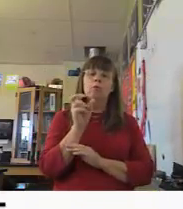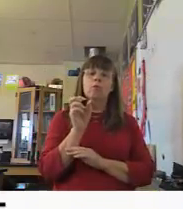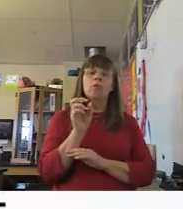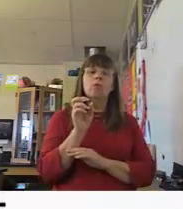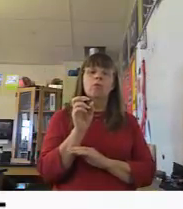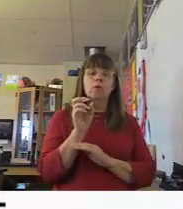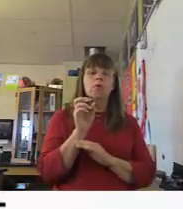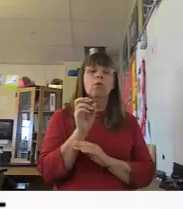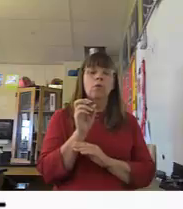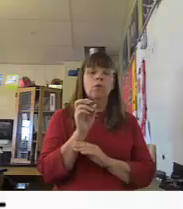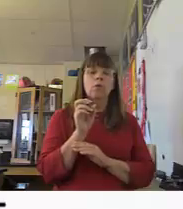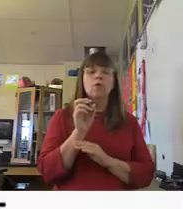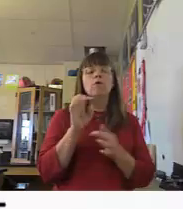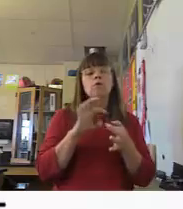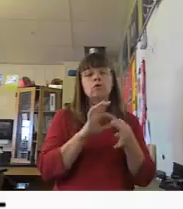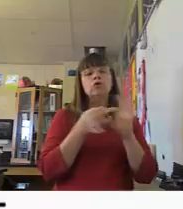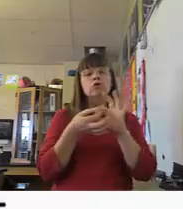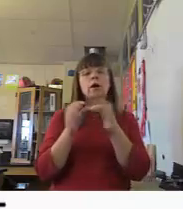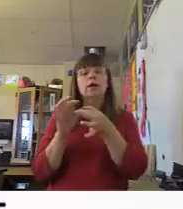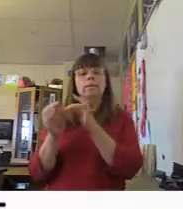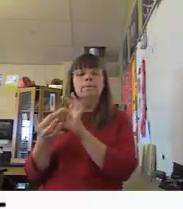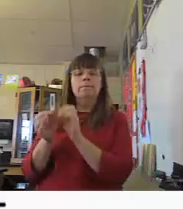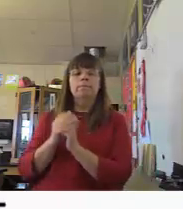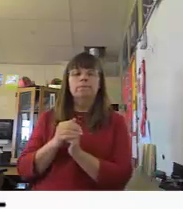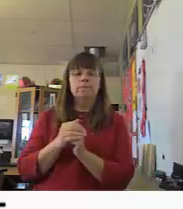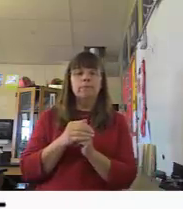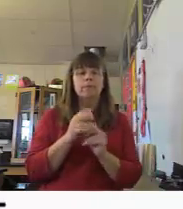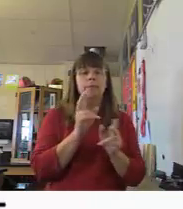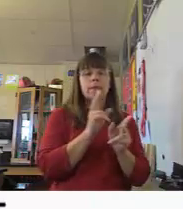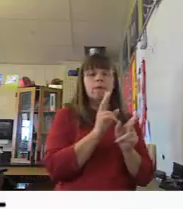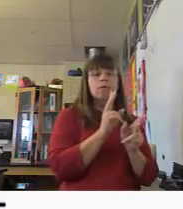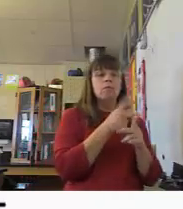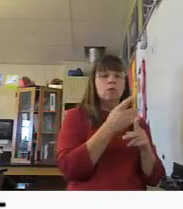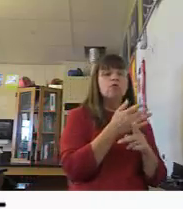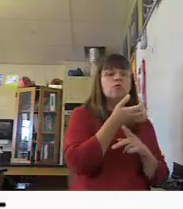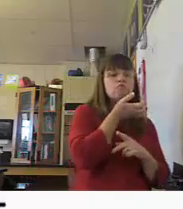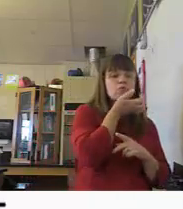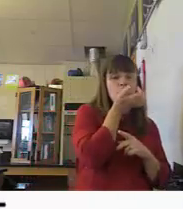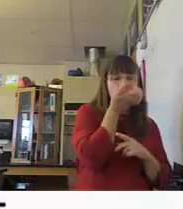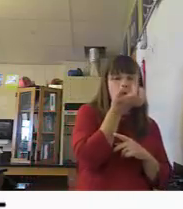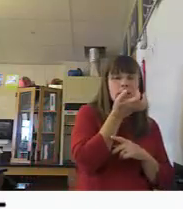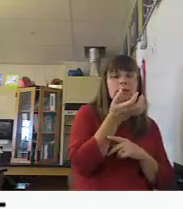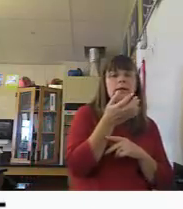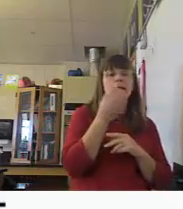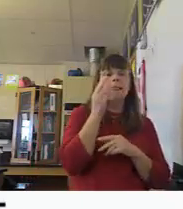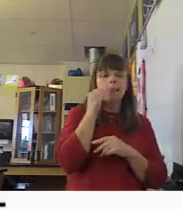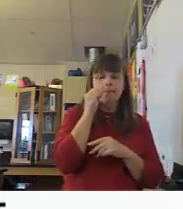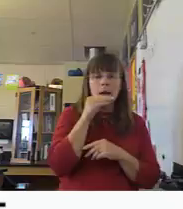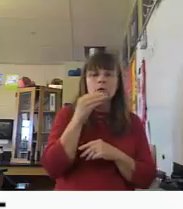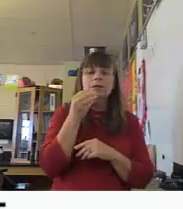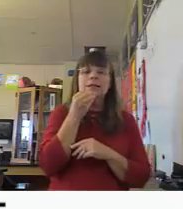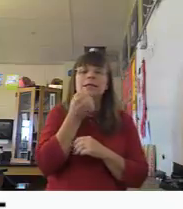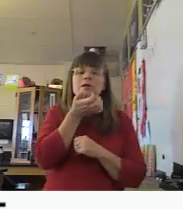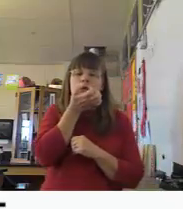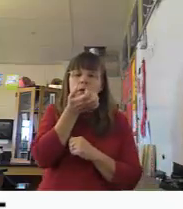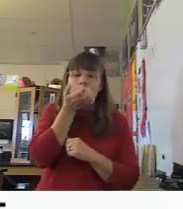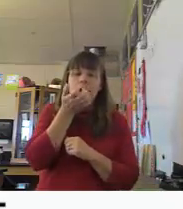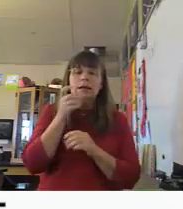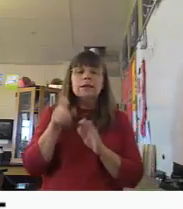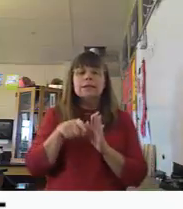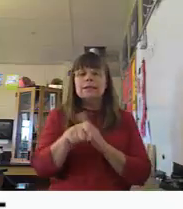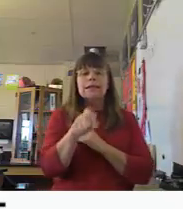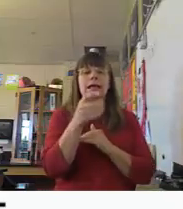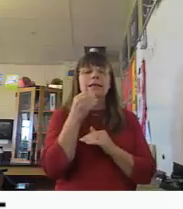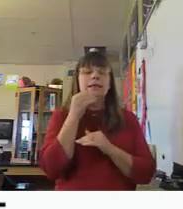So here's the food chain. So we have the grass, the mouse eats the grass, the snake eats the mouse, the hawk eats the